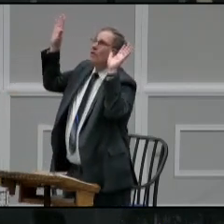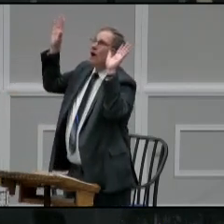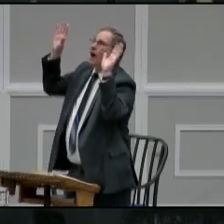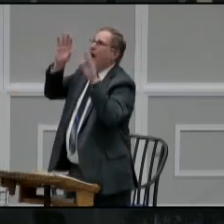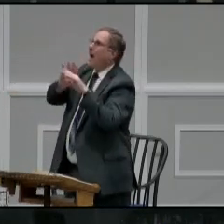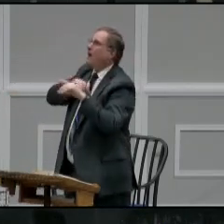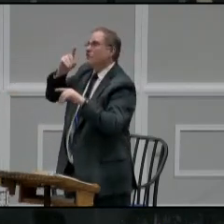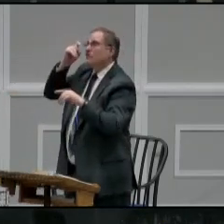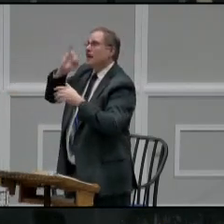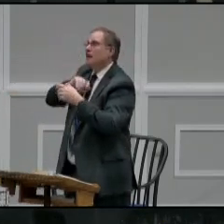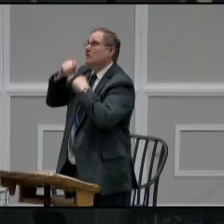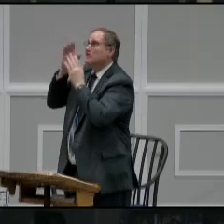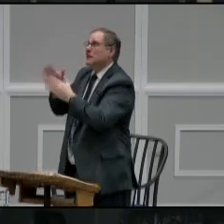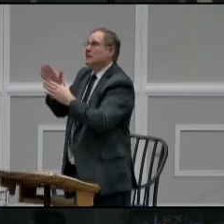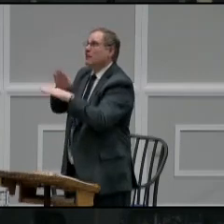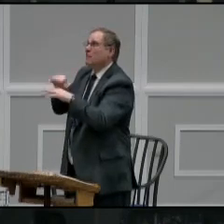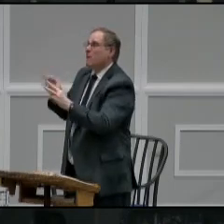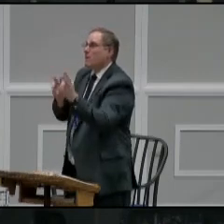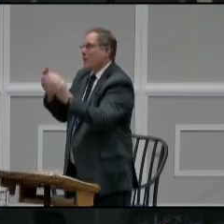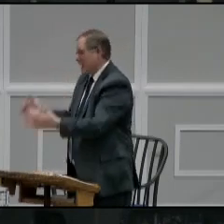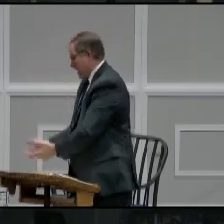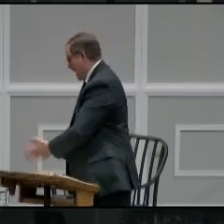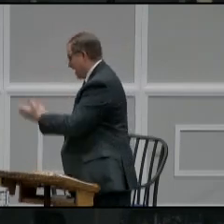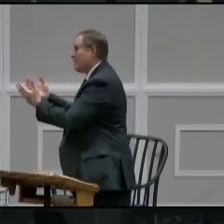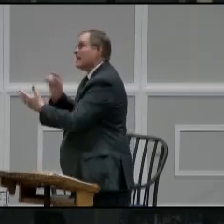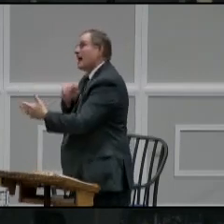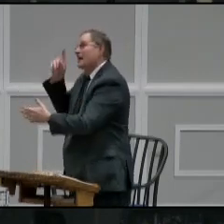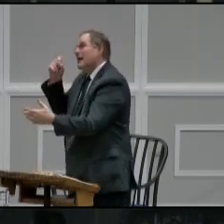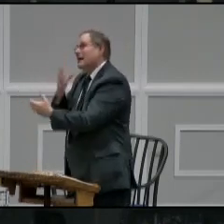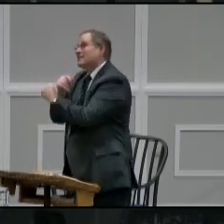of my sin, and I need a Savior.